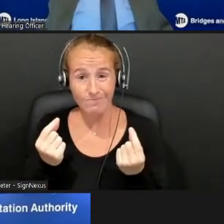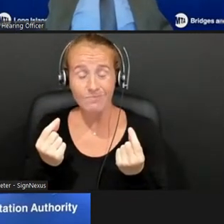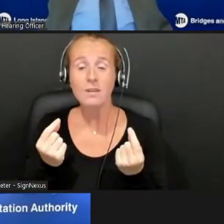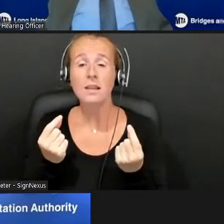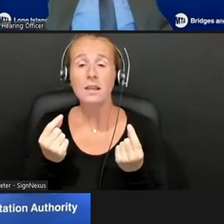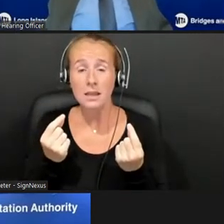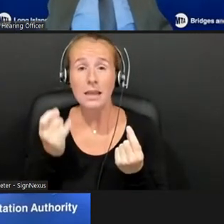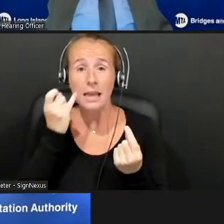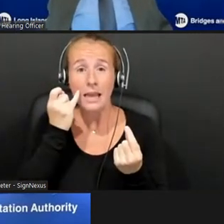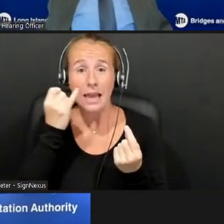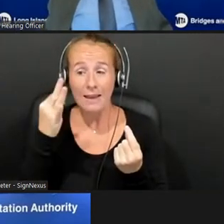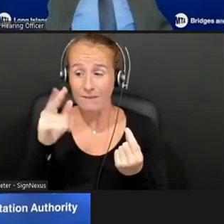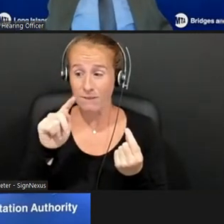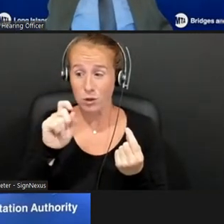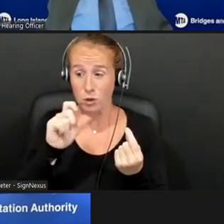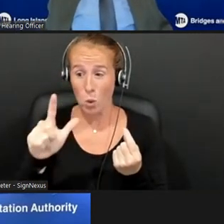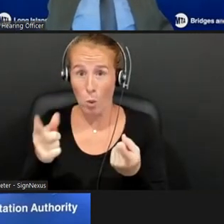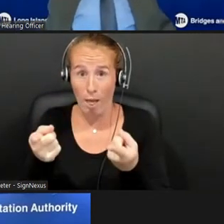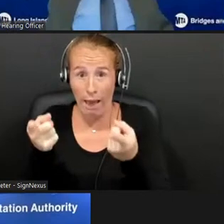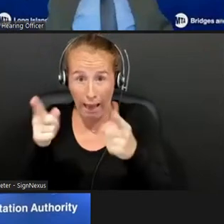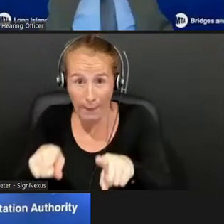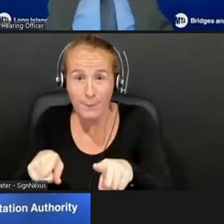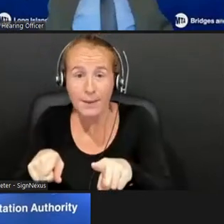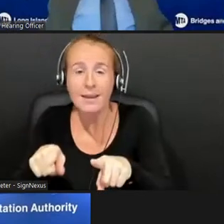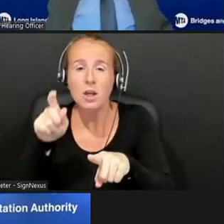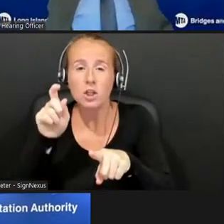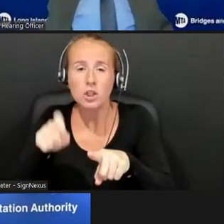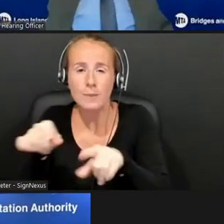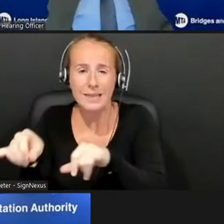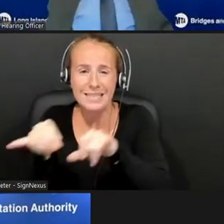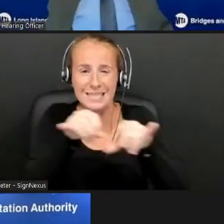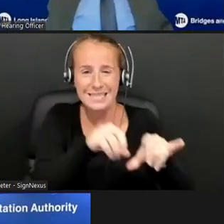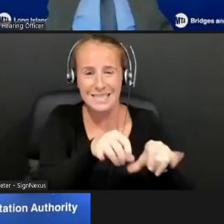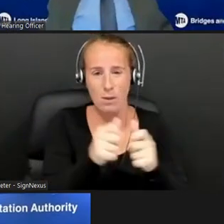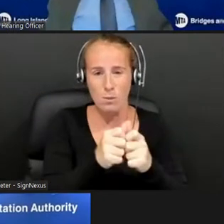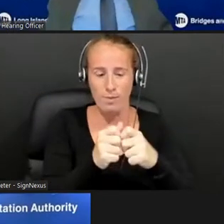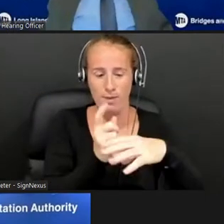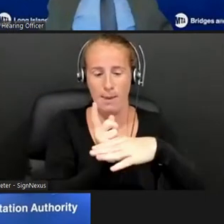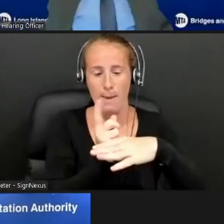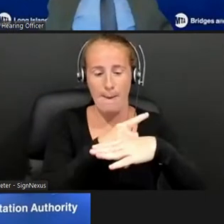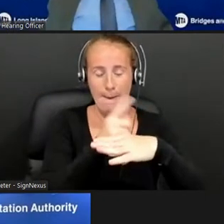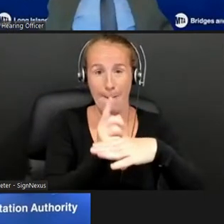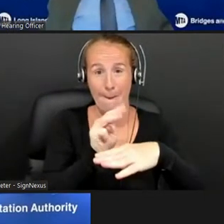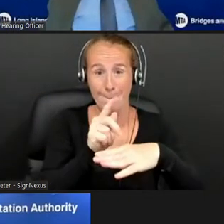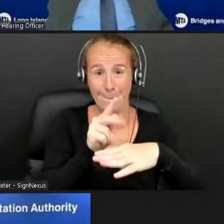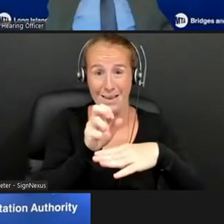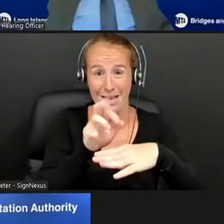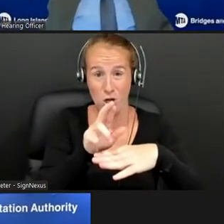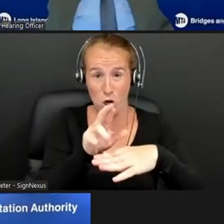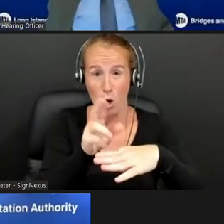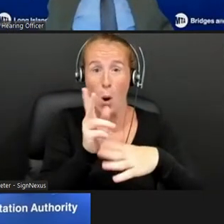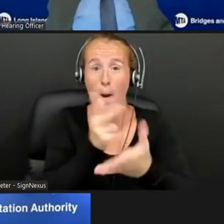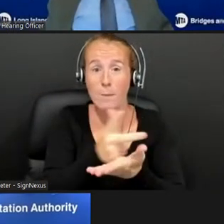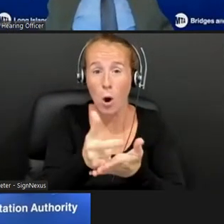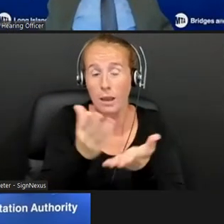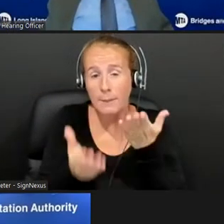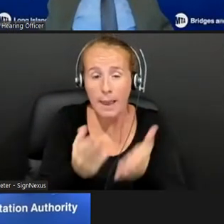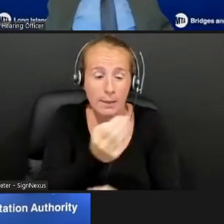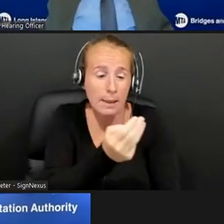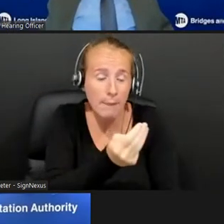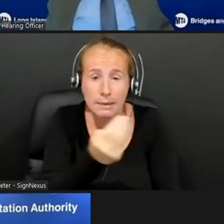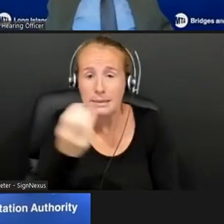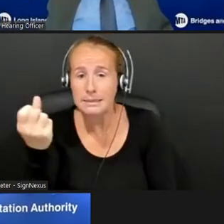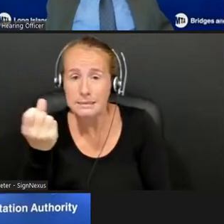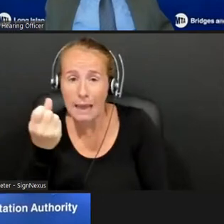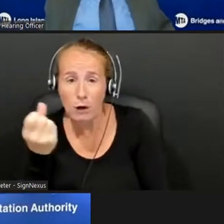is in place to be concurrent with um metered parking so Monday to Saturday from 9